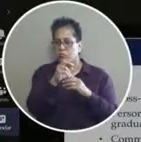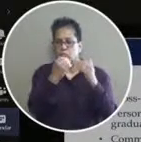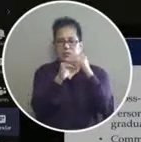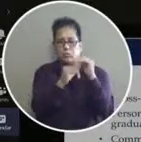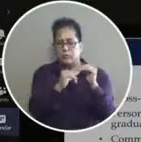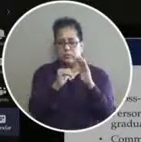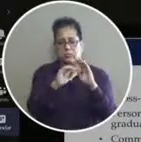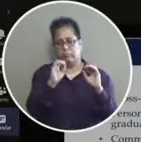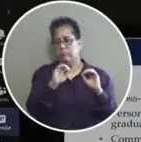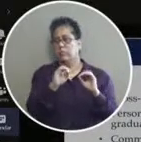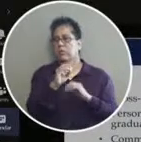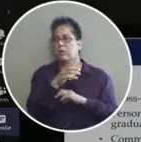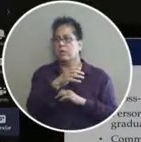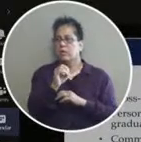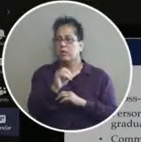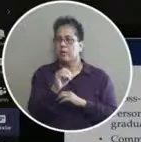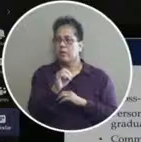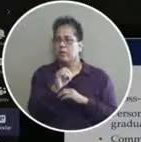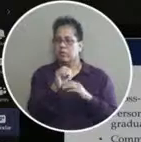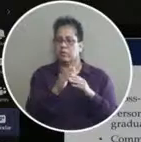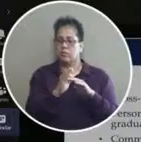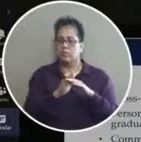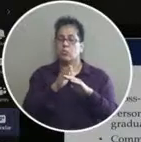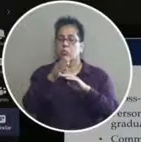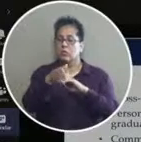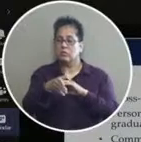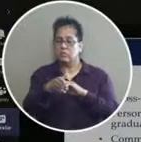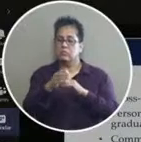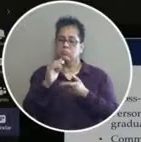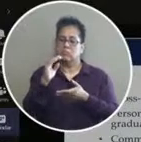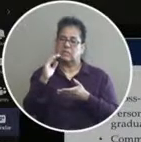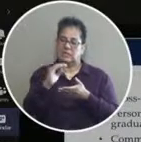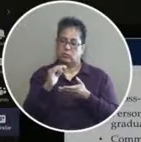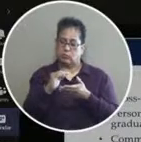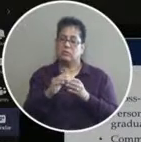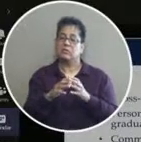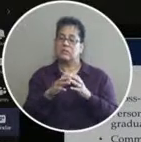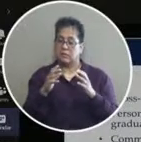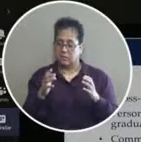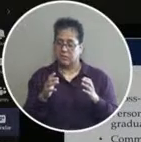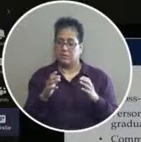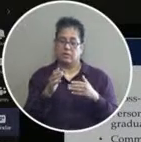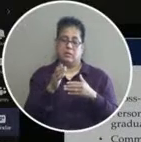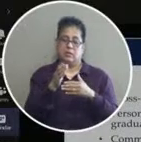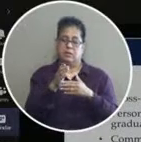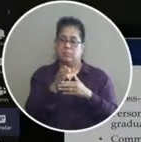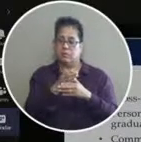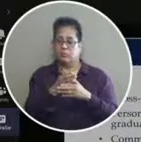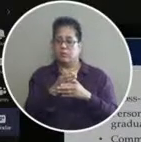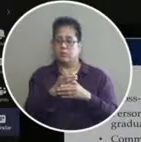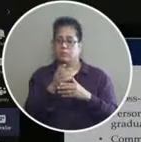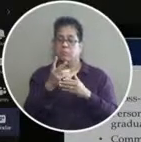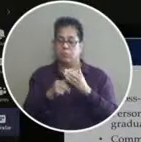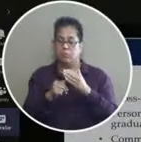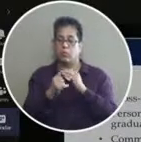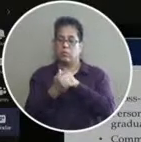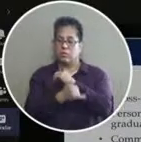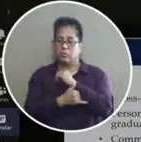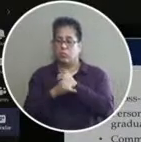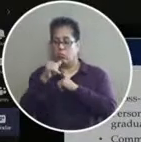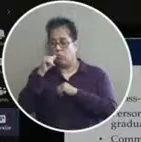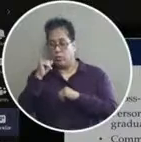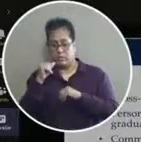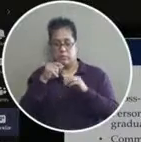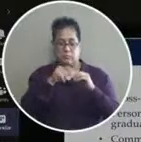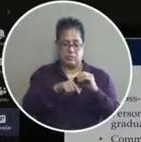place along the U.S.-Mexico border, crossings have decreased substantially between both countries and here